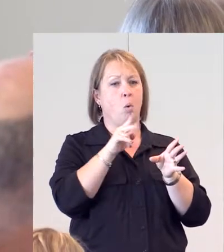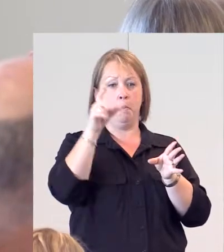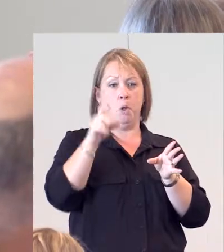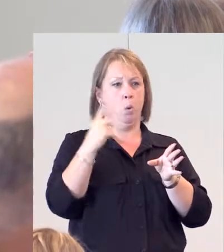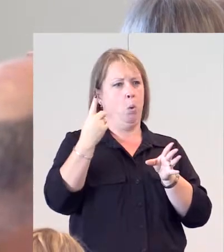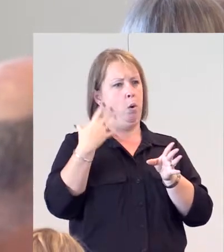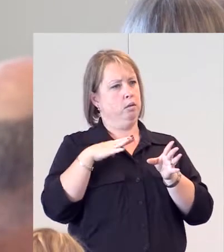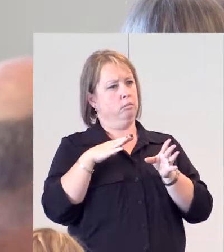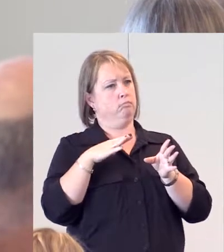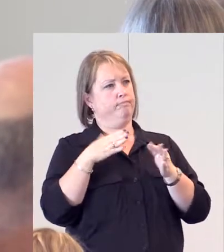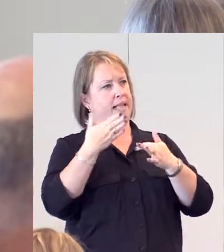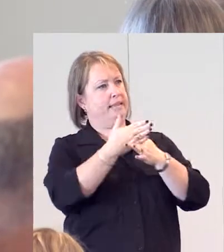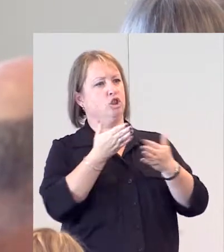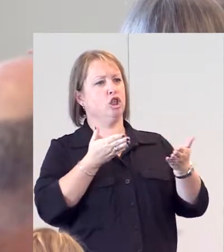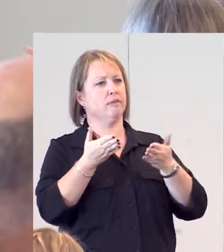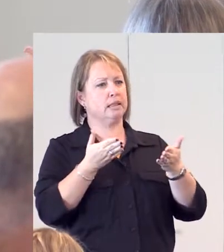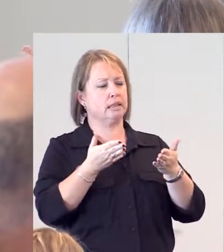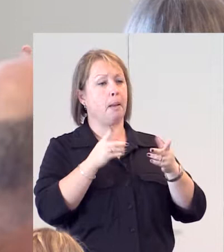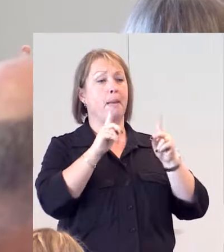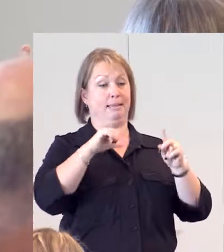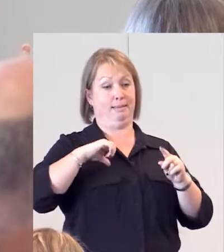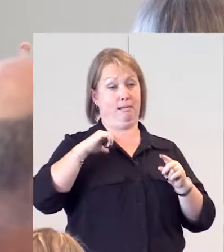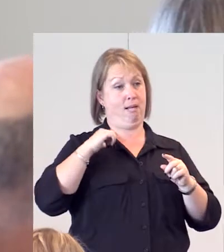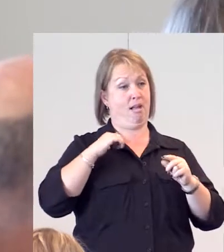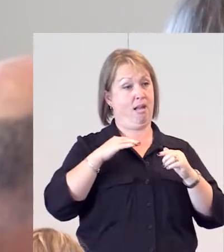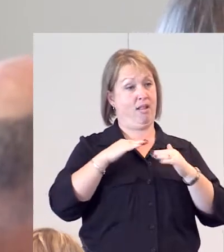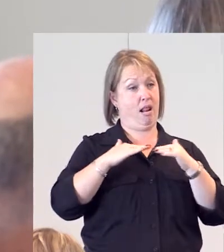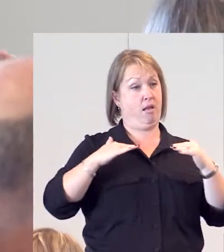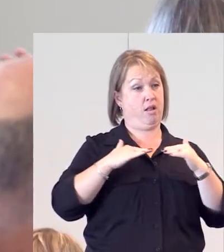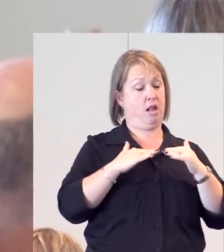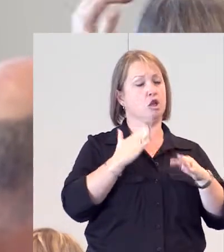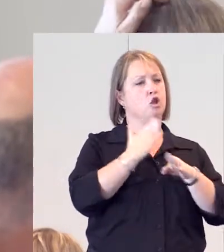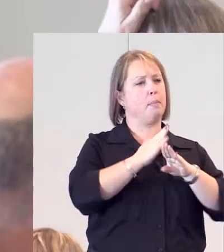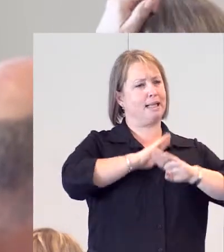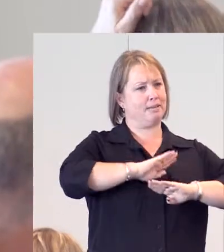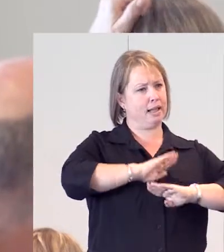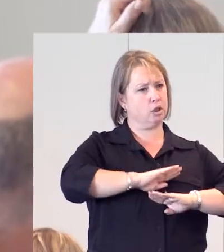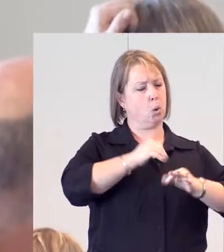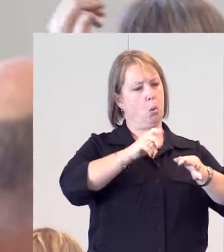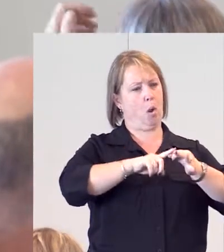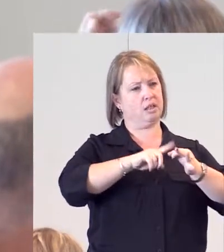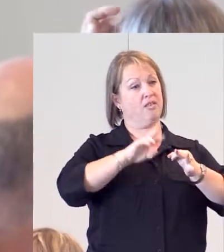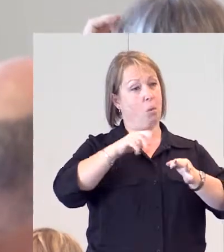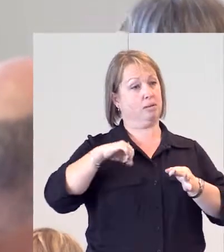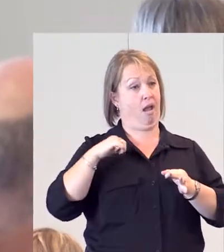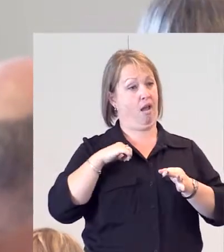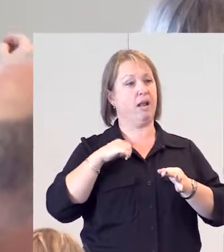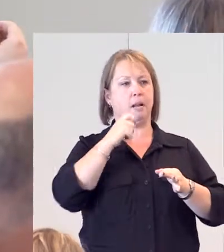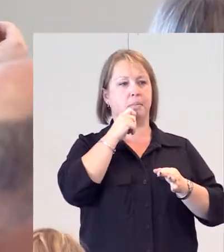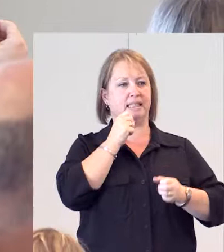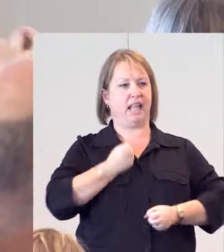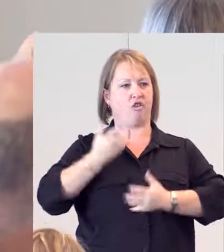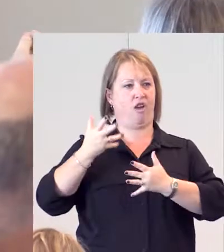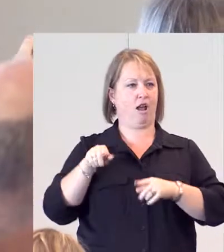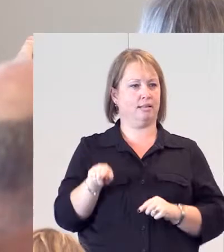service, but at a worker level, I think the job satisfaction and quality for the worker is being sacrificed in a huge way, or that is